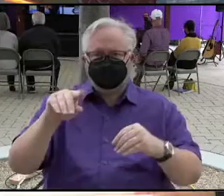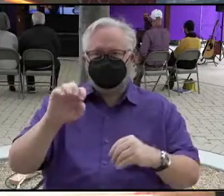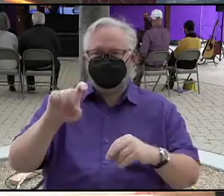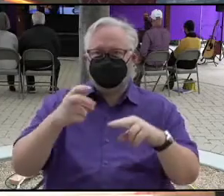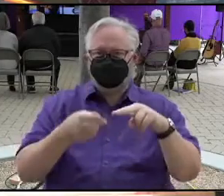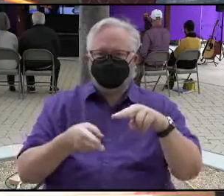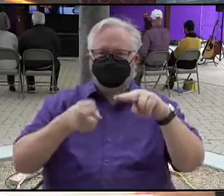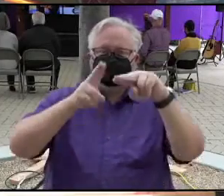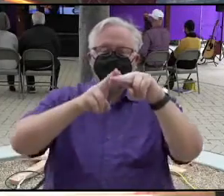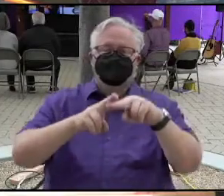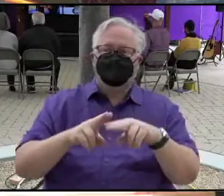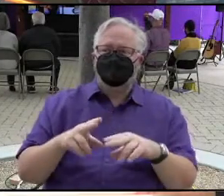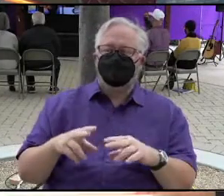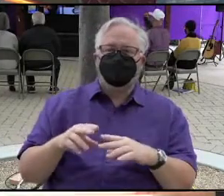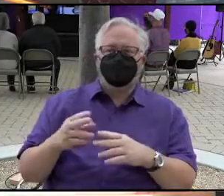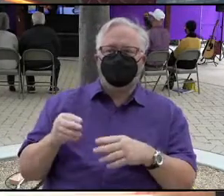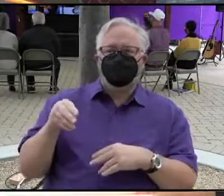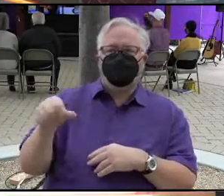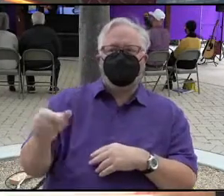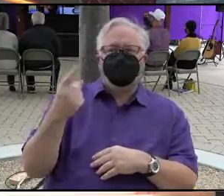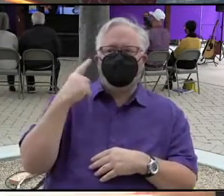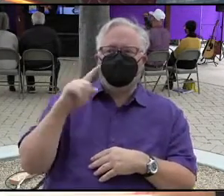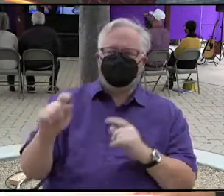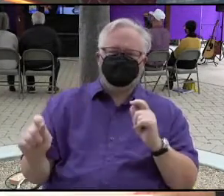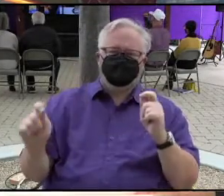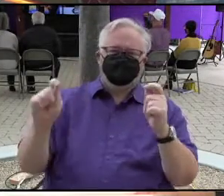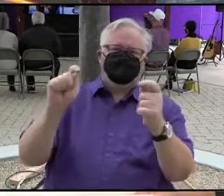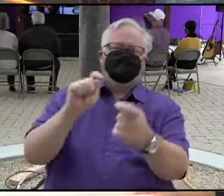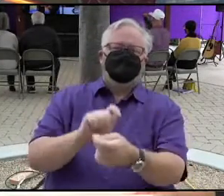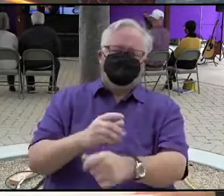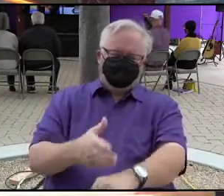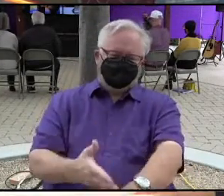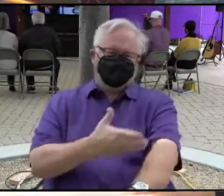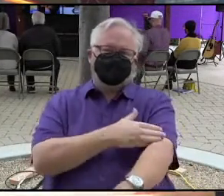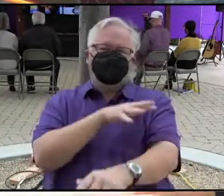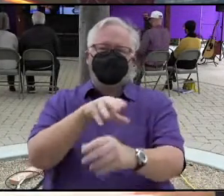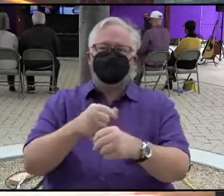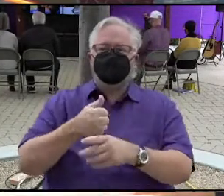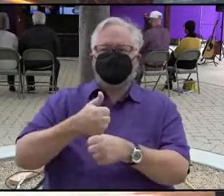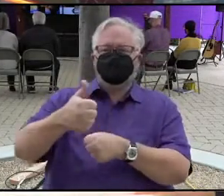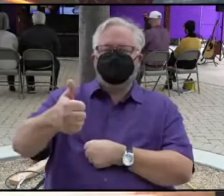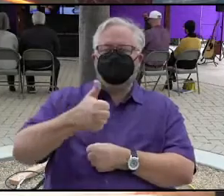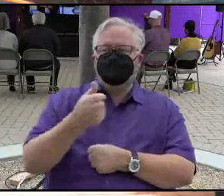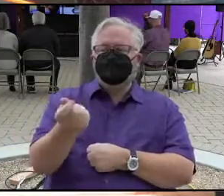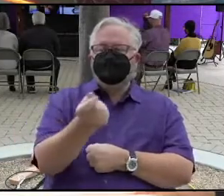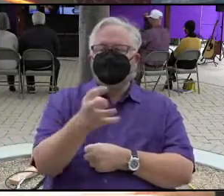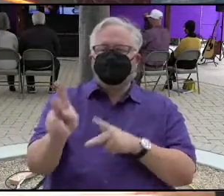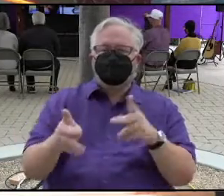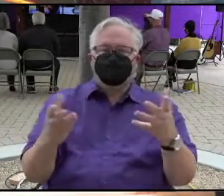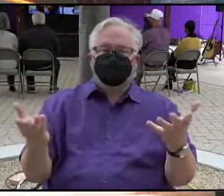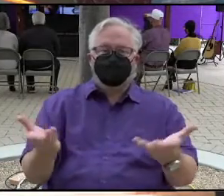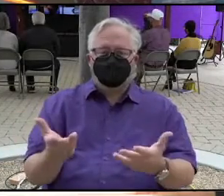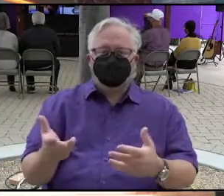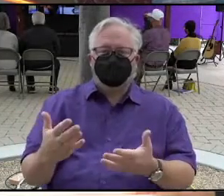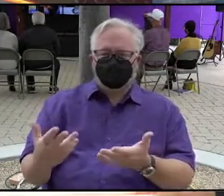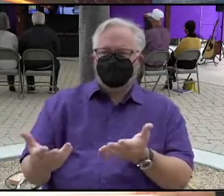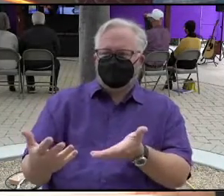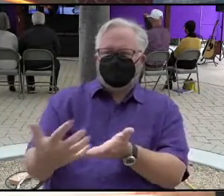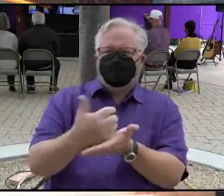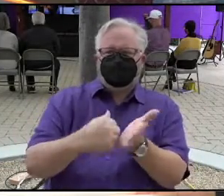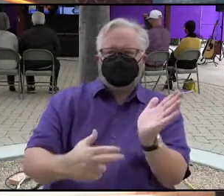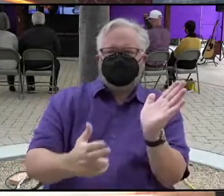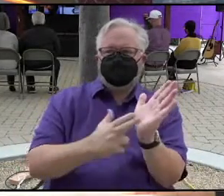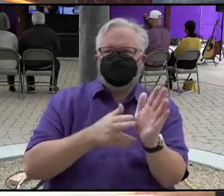which would fund transformational improvements in our region's transit. Several people in our congregation are collecting signatures, and you can sign up